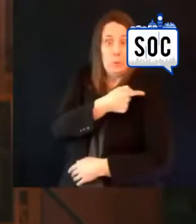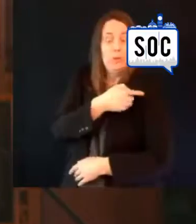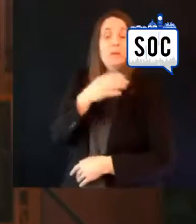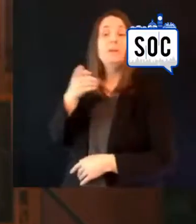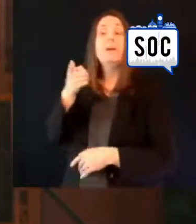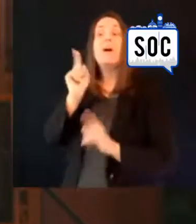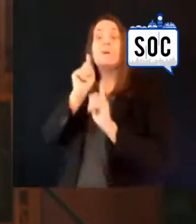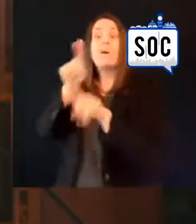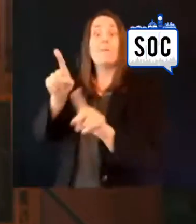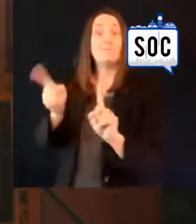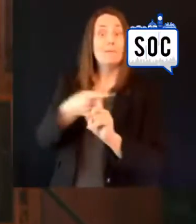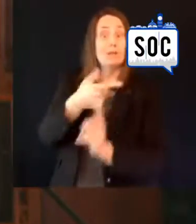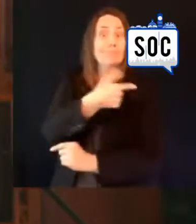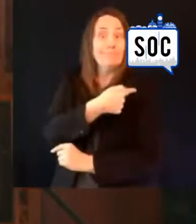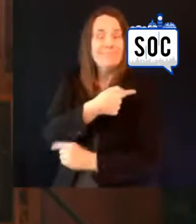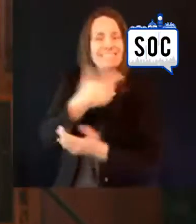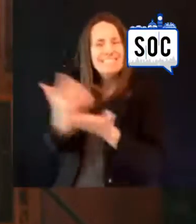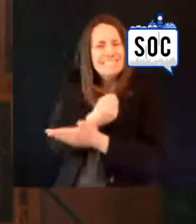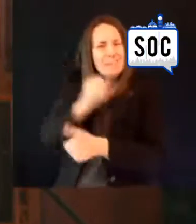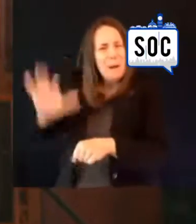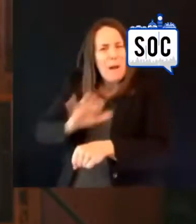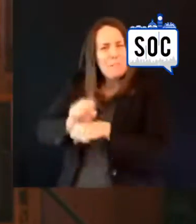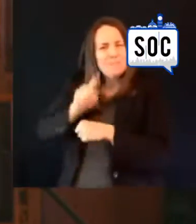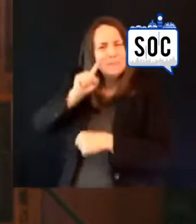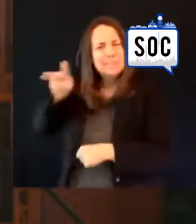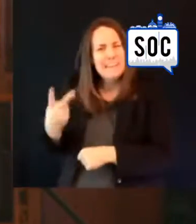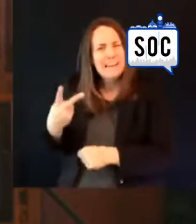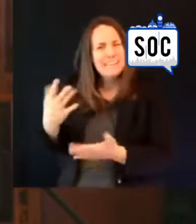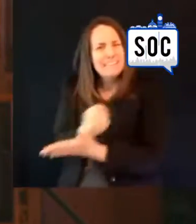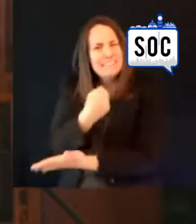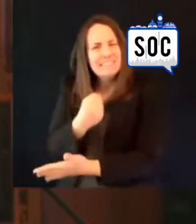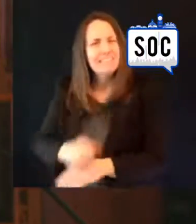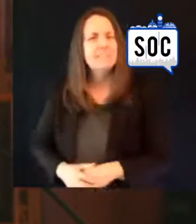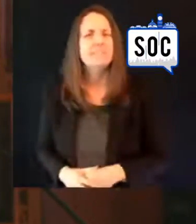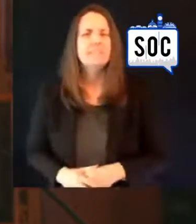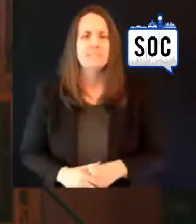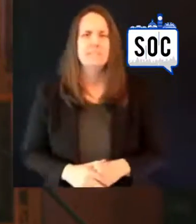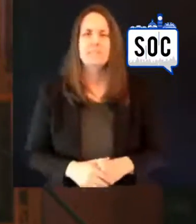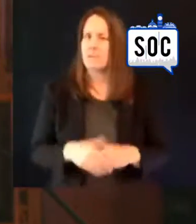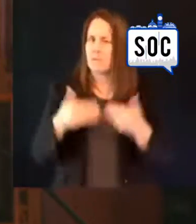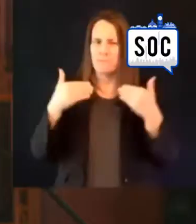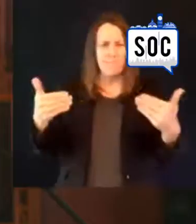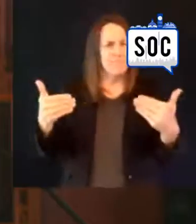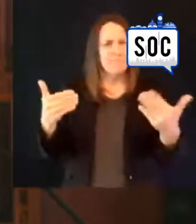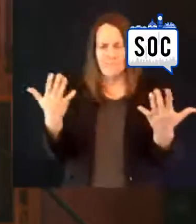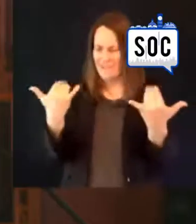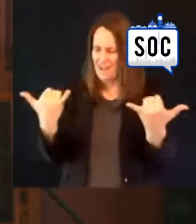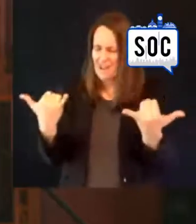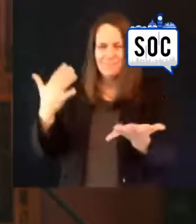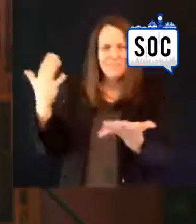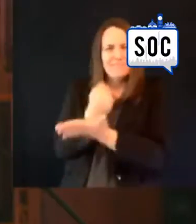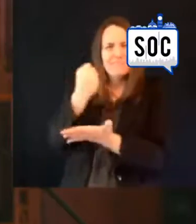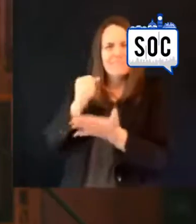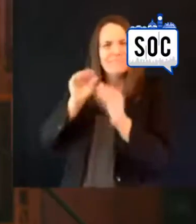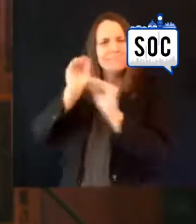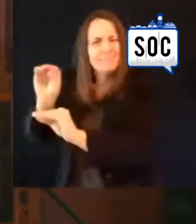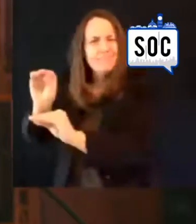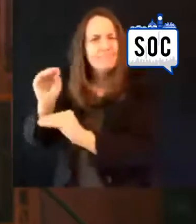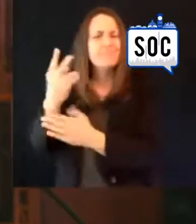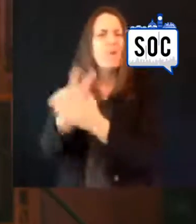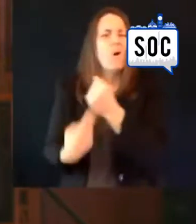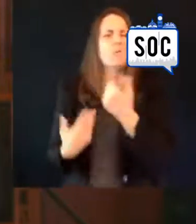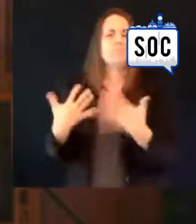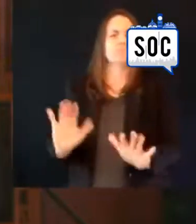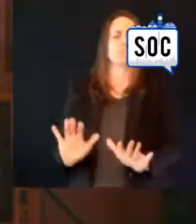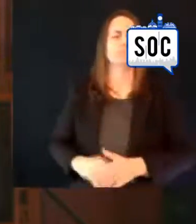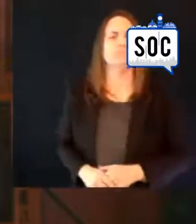want you to get that second shot on the right day, but at the same time, we want you to make sure you get it. And we